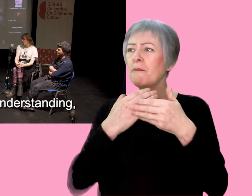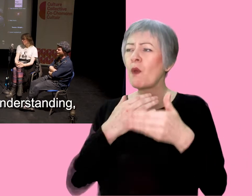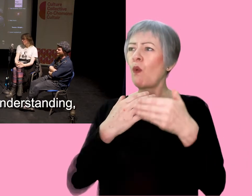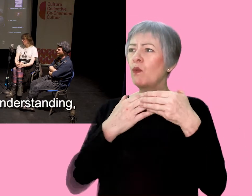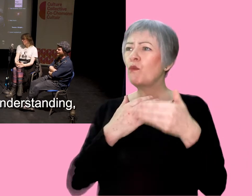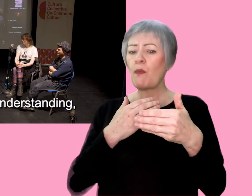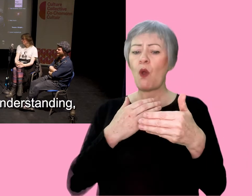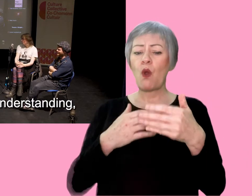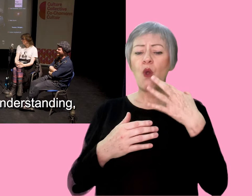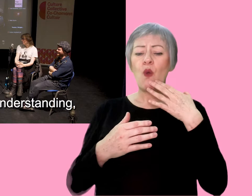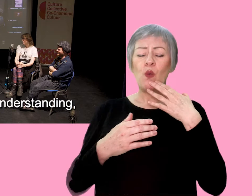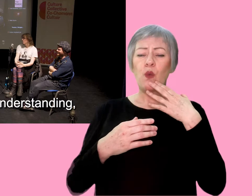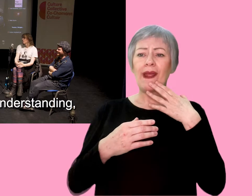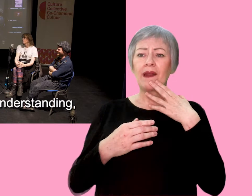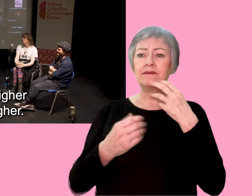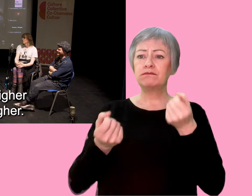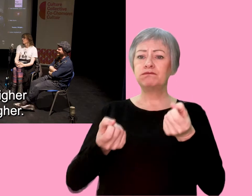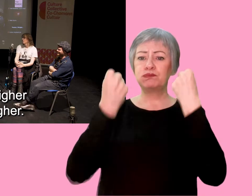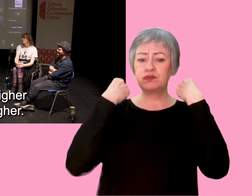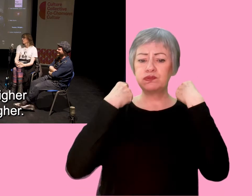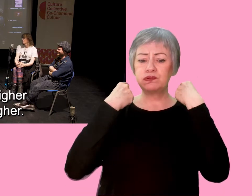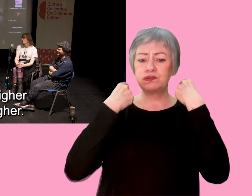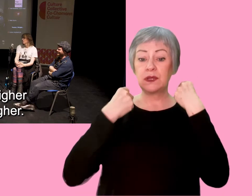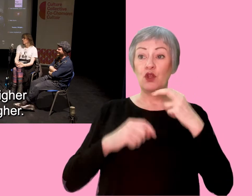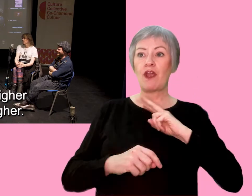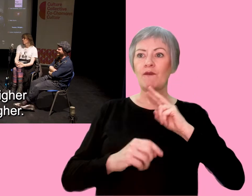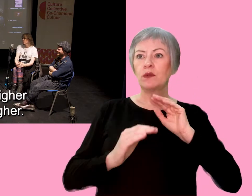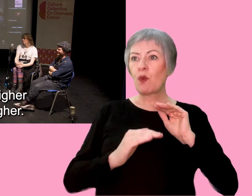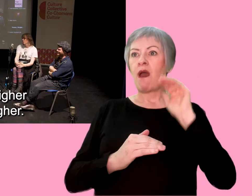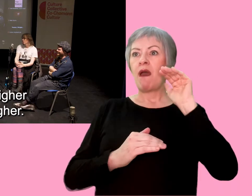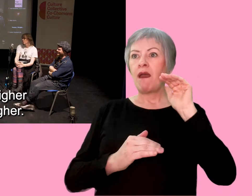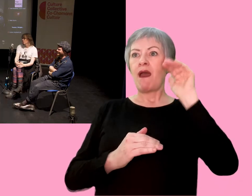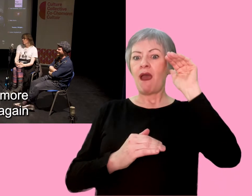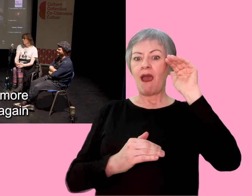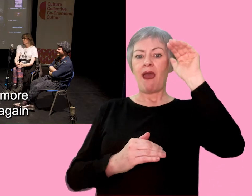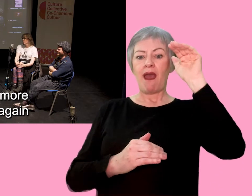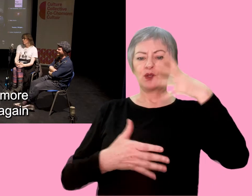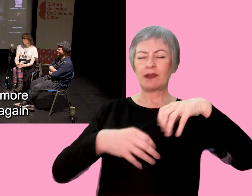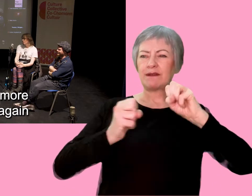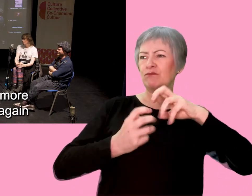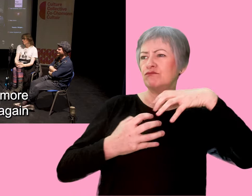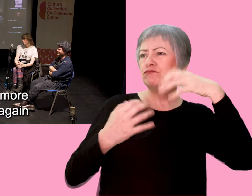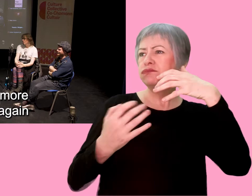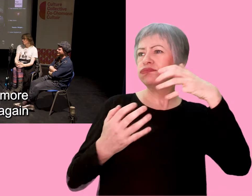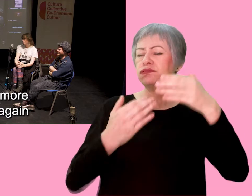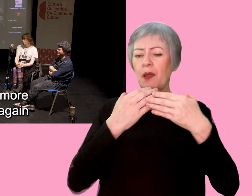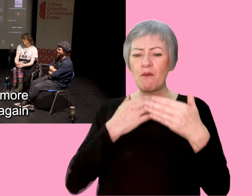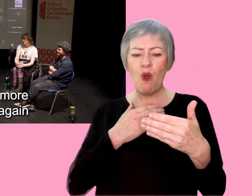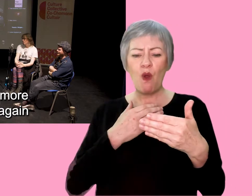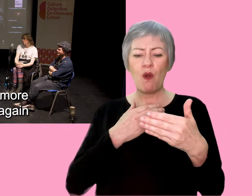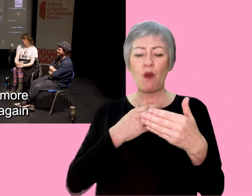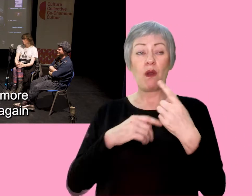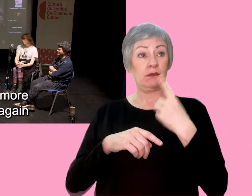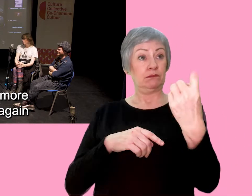more, because when there's misunderstanding, your voice going higher and higher and higher. So I start shouting more. And